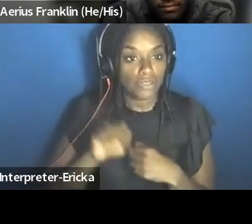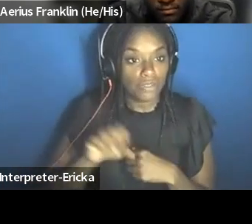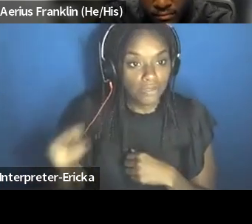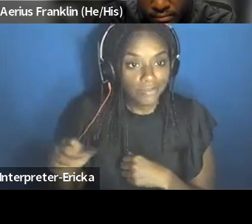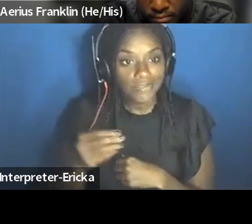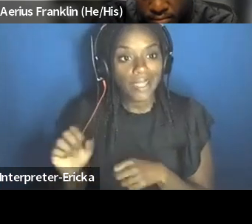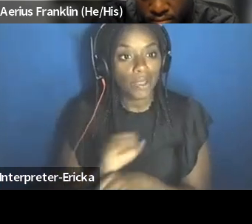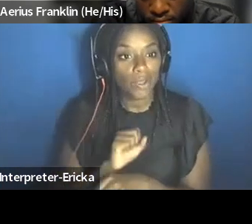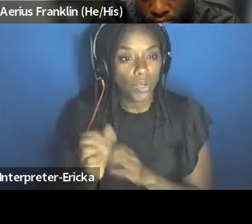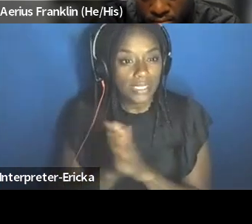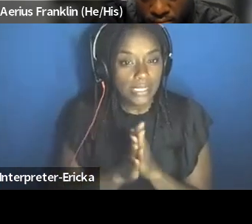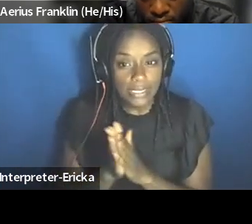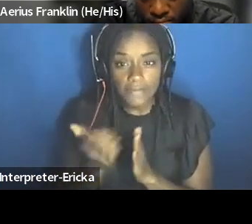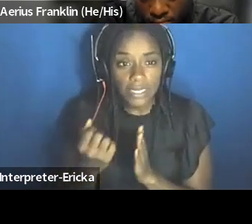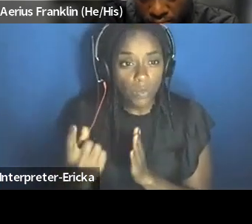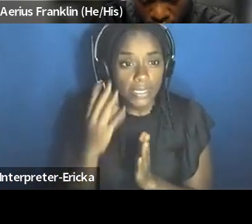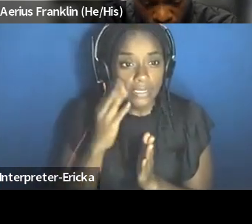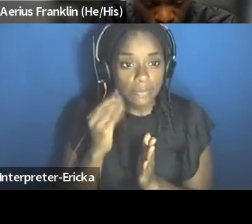incentives. Has anyone else done that?